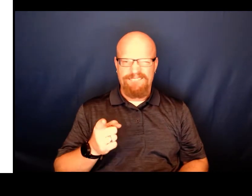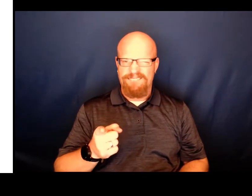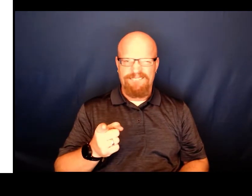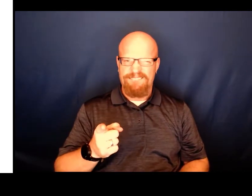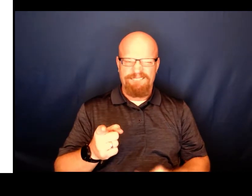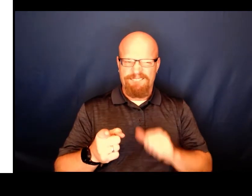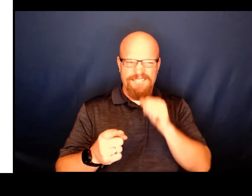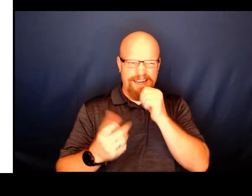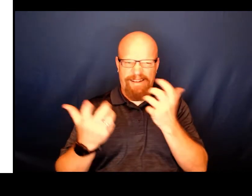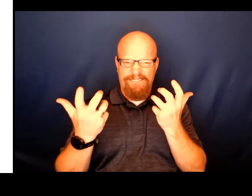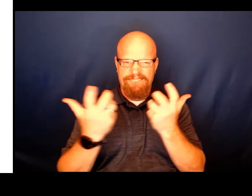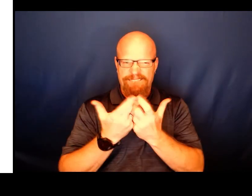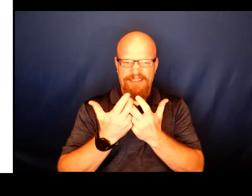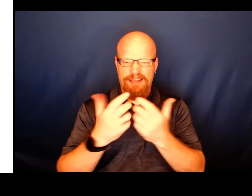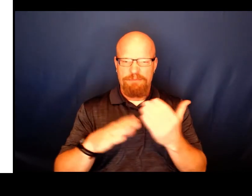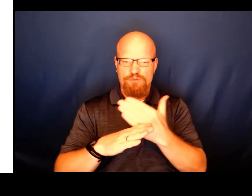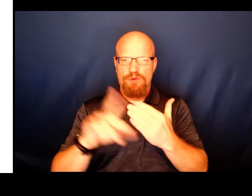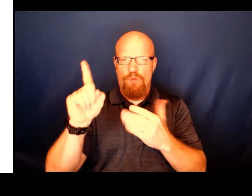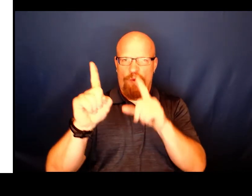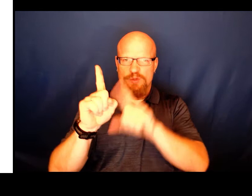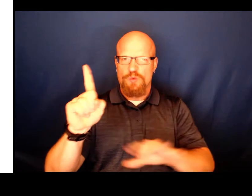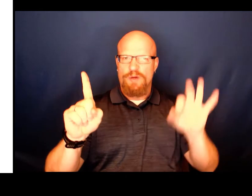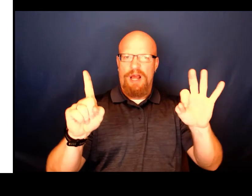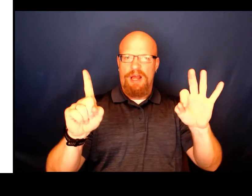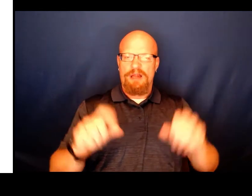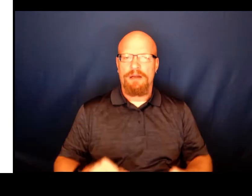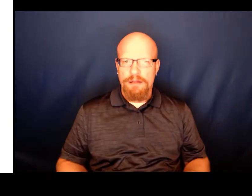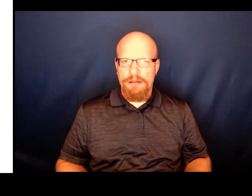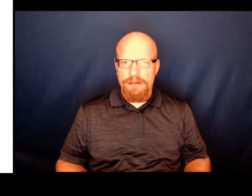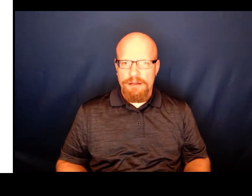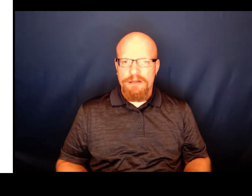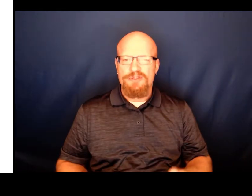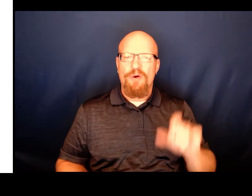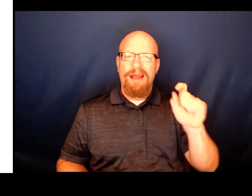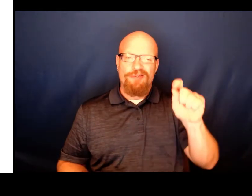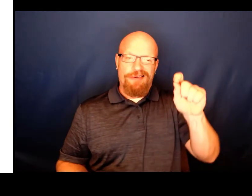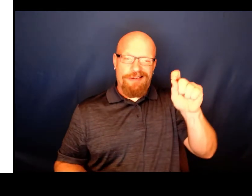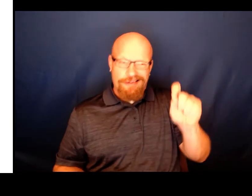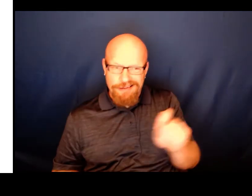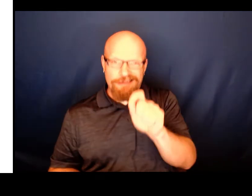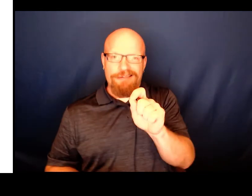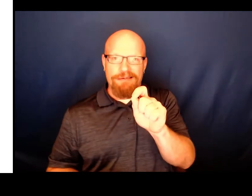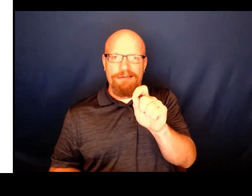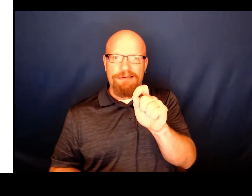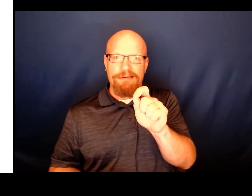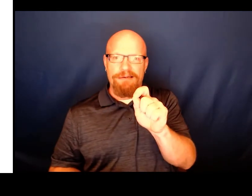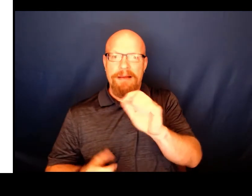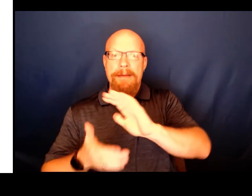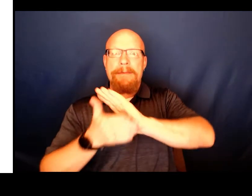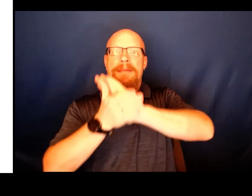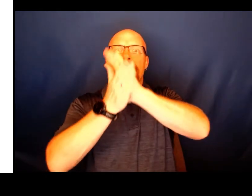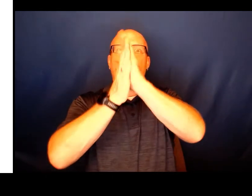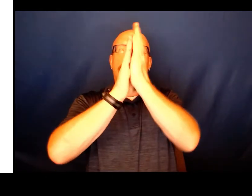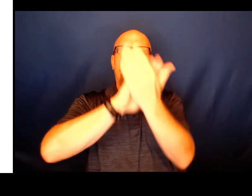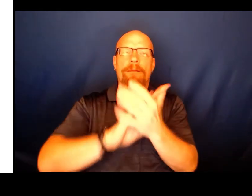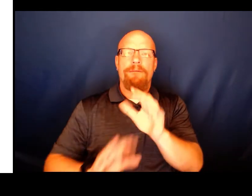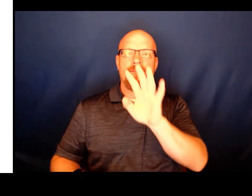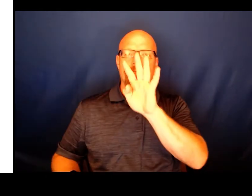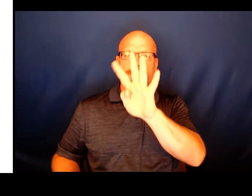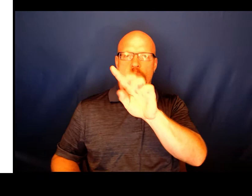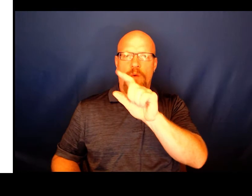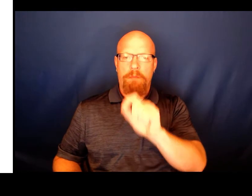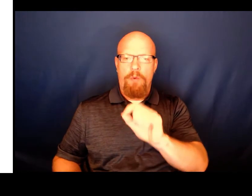It doesn't fit the rule. It has between numbers 1 and 9. So we have to use scientific notation on the first